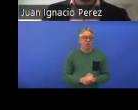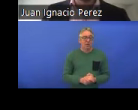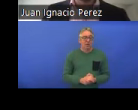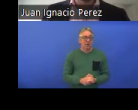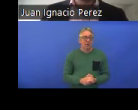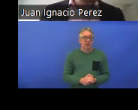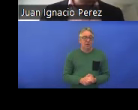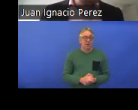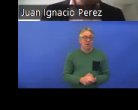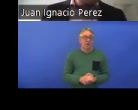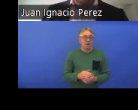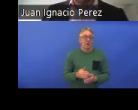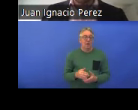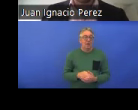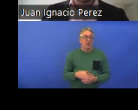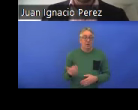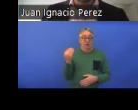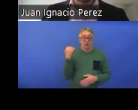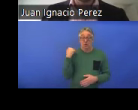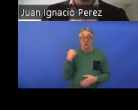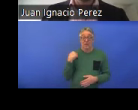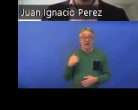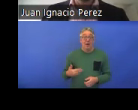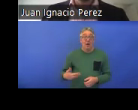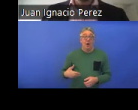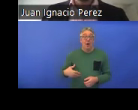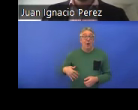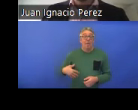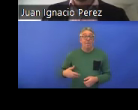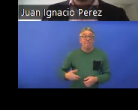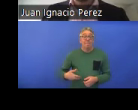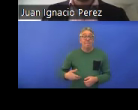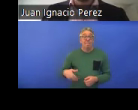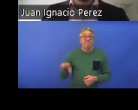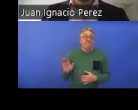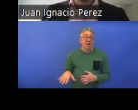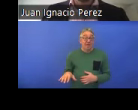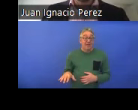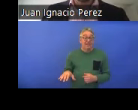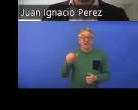for instance, recently on Bangladesh, on India,